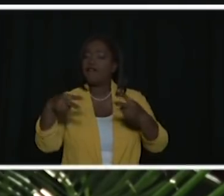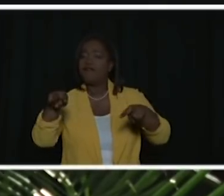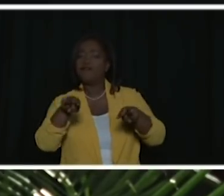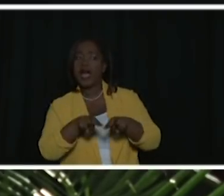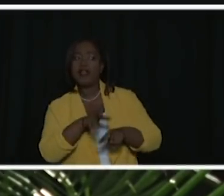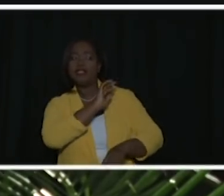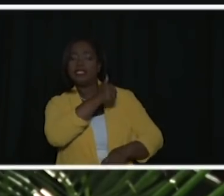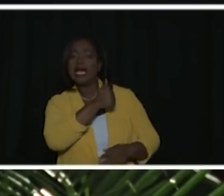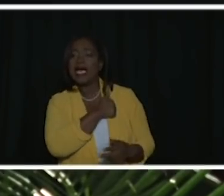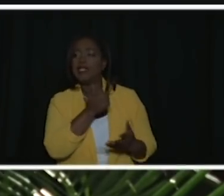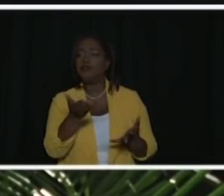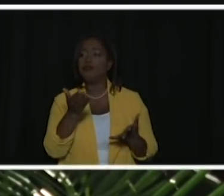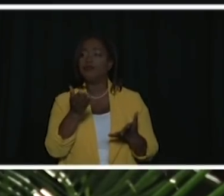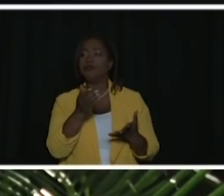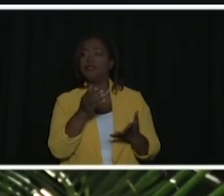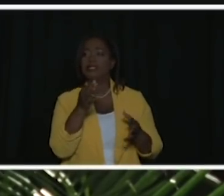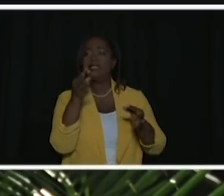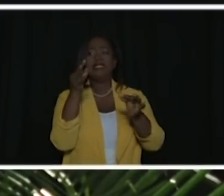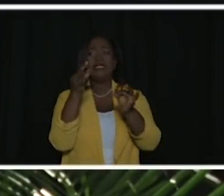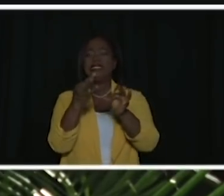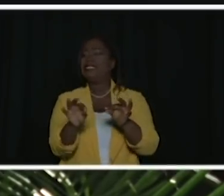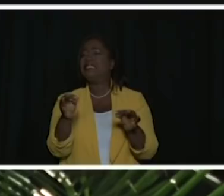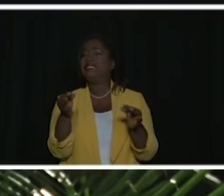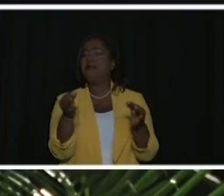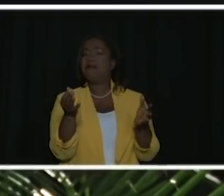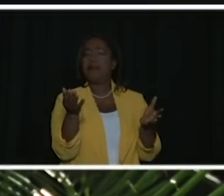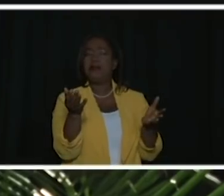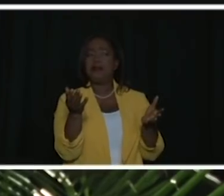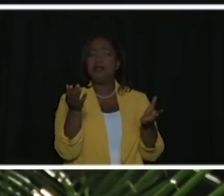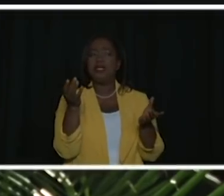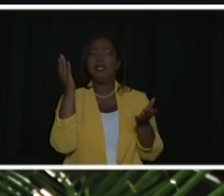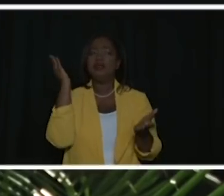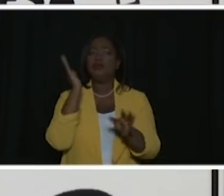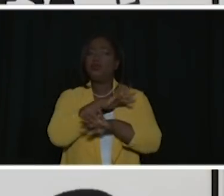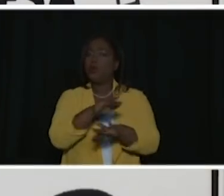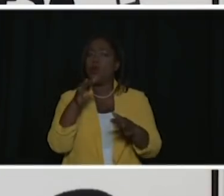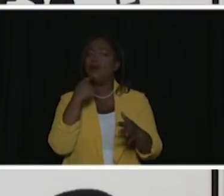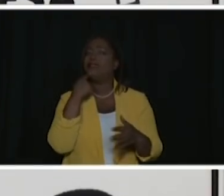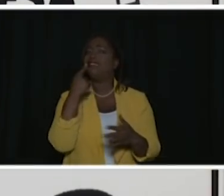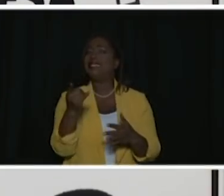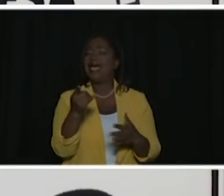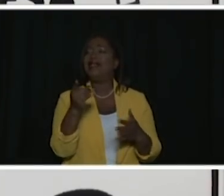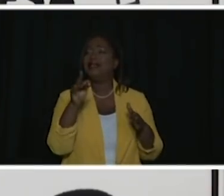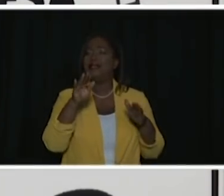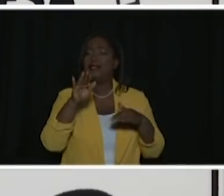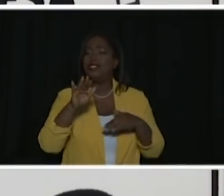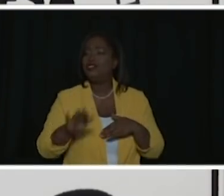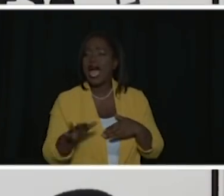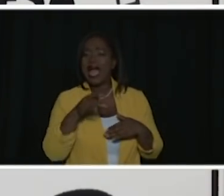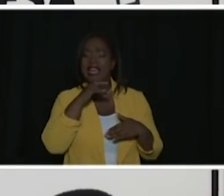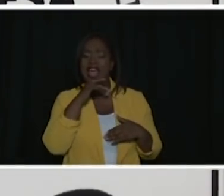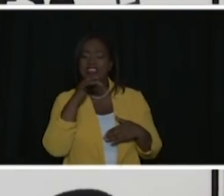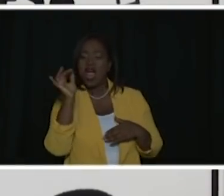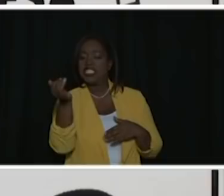as simple as telling your child that you're coming like a workless mama or you're coming like a workless papa. That is emotional abuse. It is also